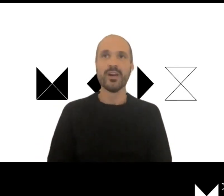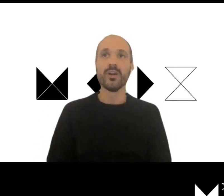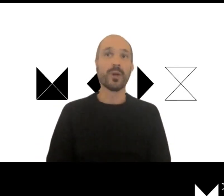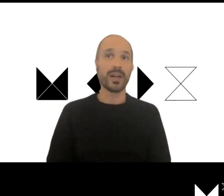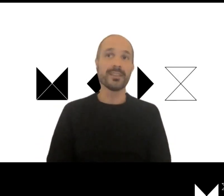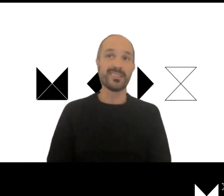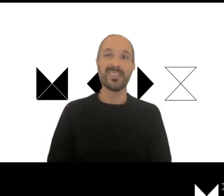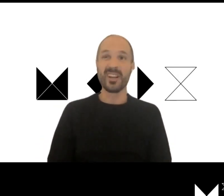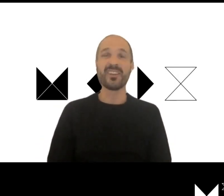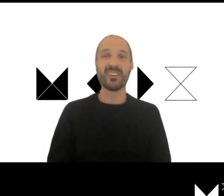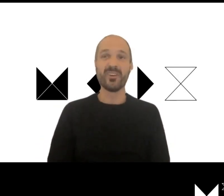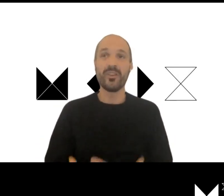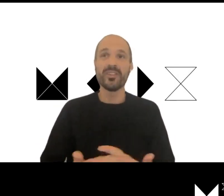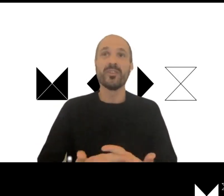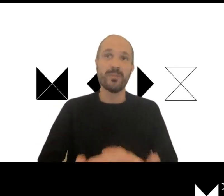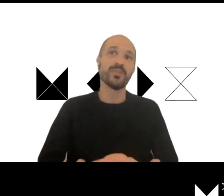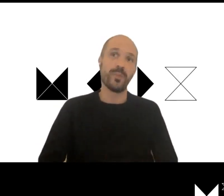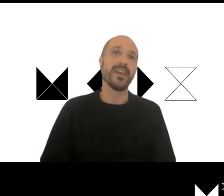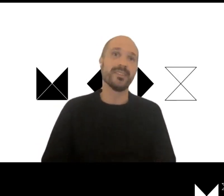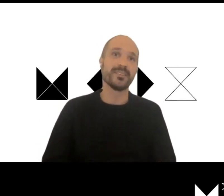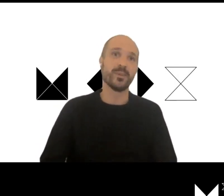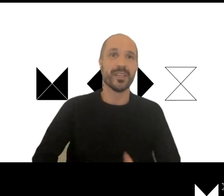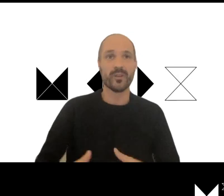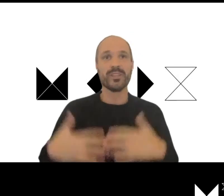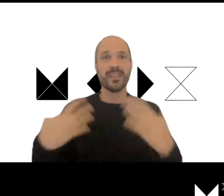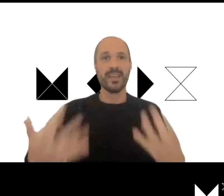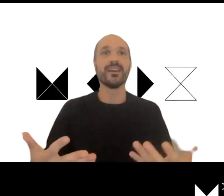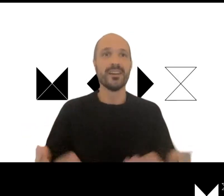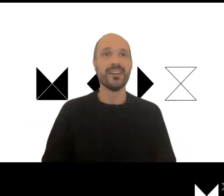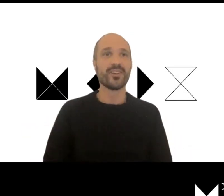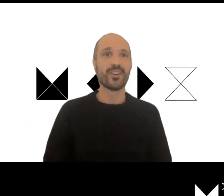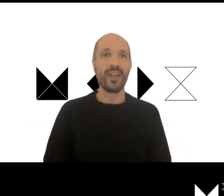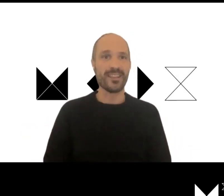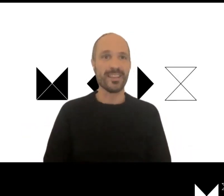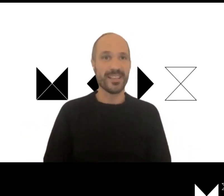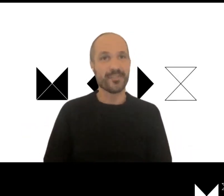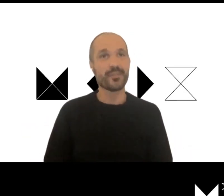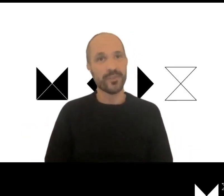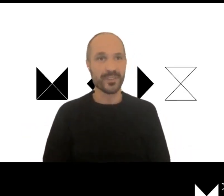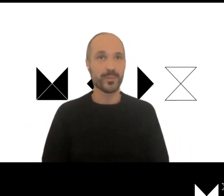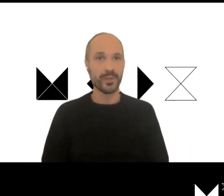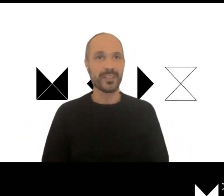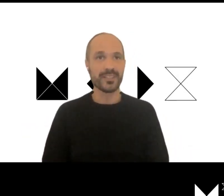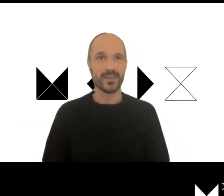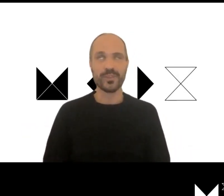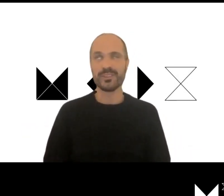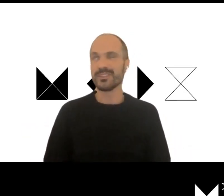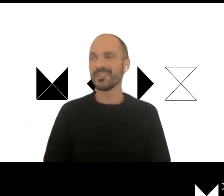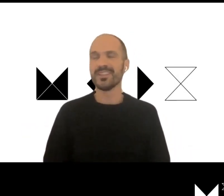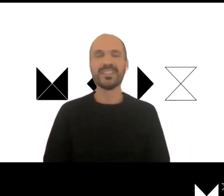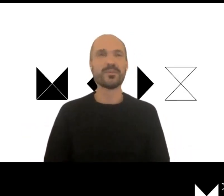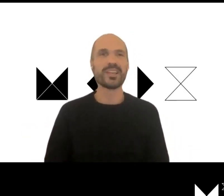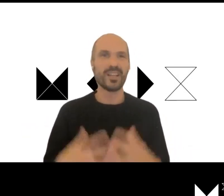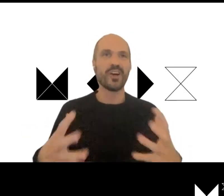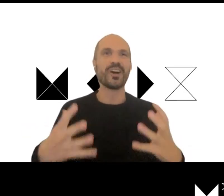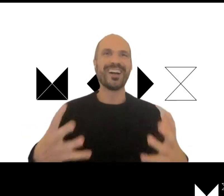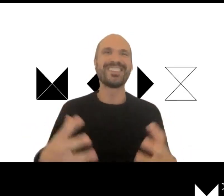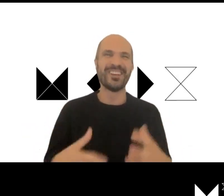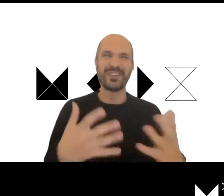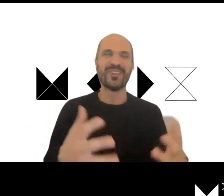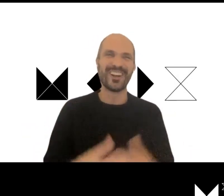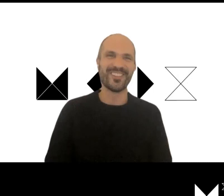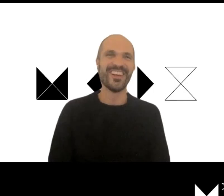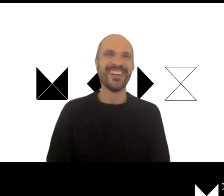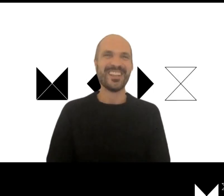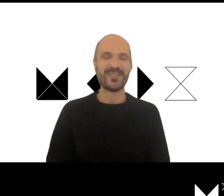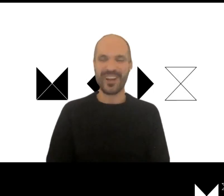impact on biases that are often image-based, but that we take for granted as if we've experienced them, which is, it seems like it's